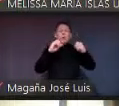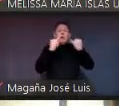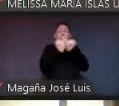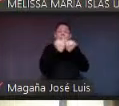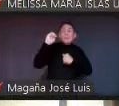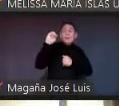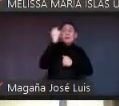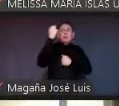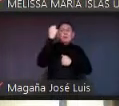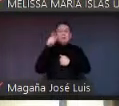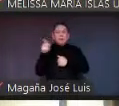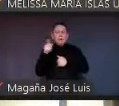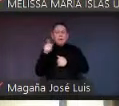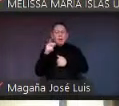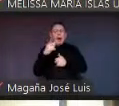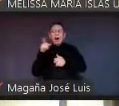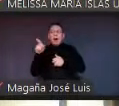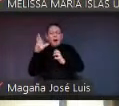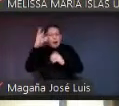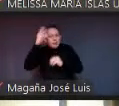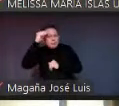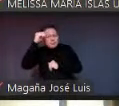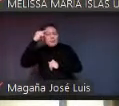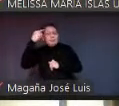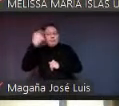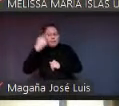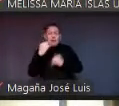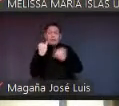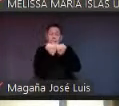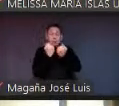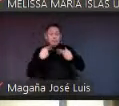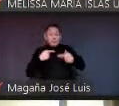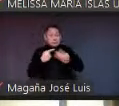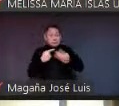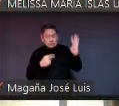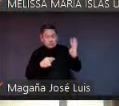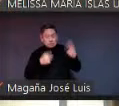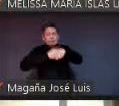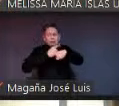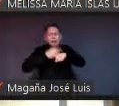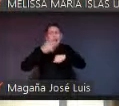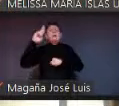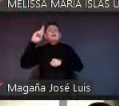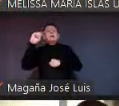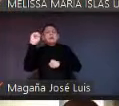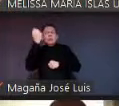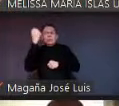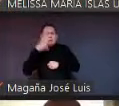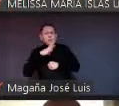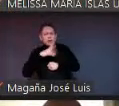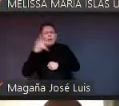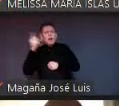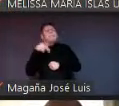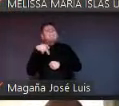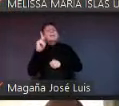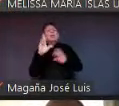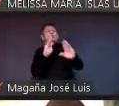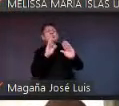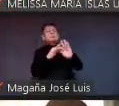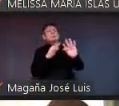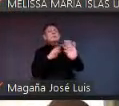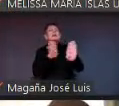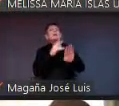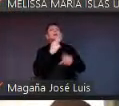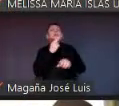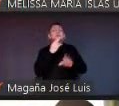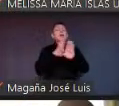We need doctors who can work and respect multi-professional teams. They're able to lead and manage teams with scarce resources,